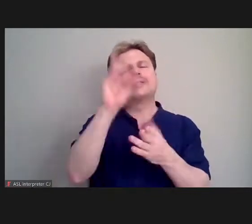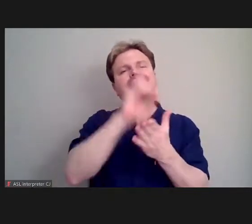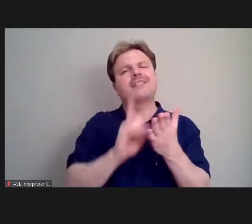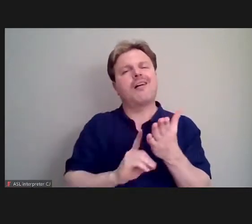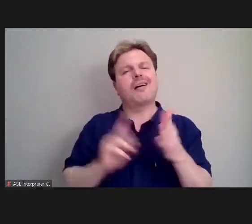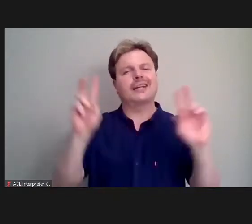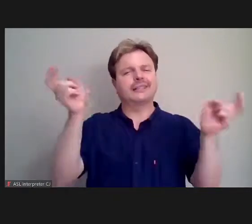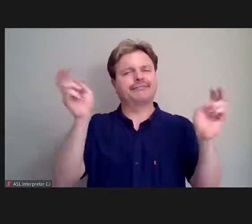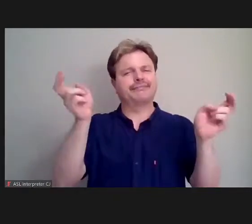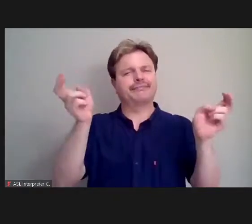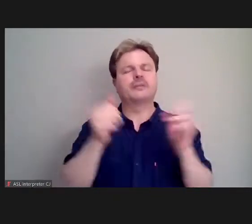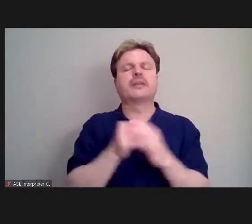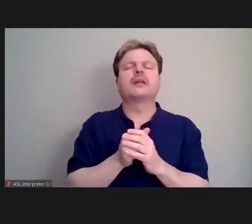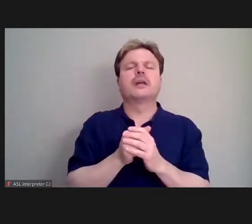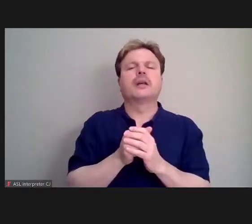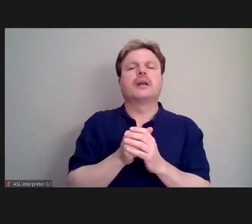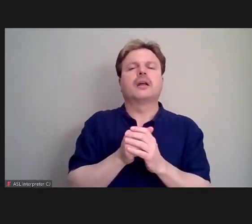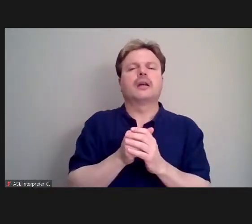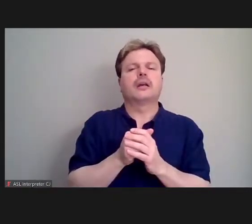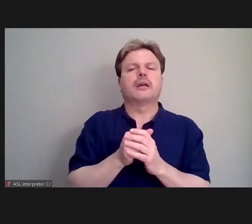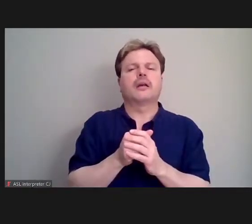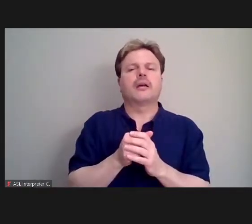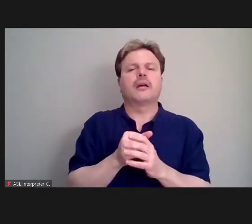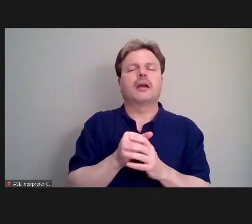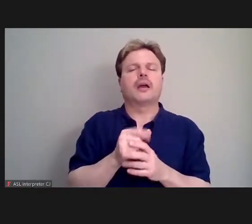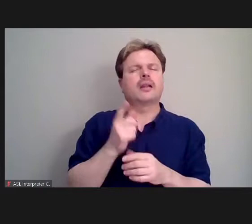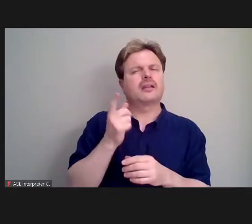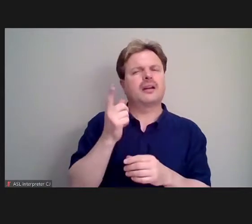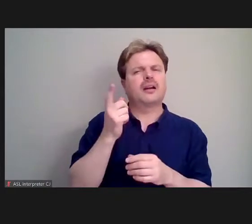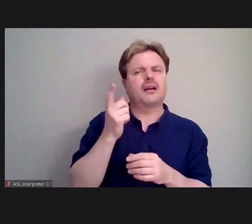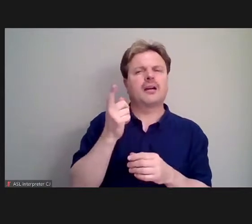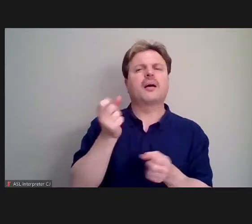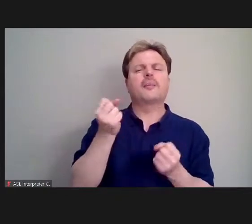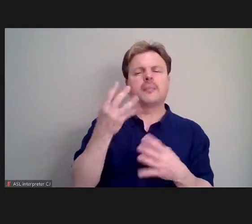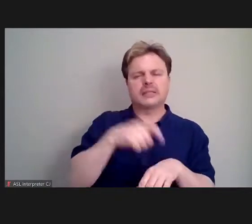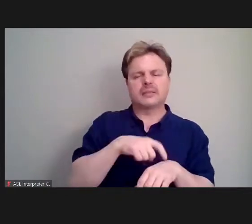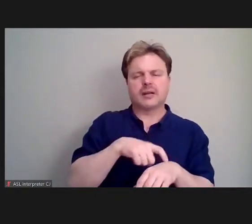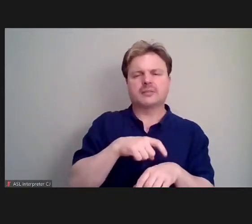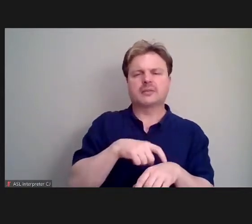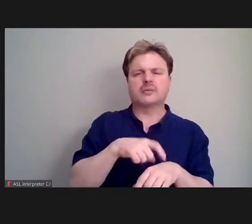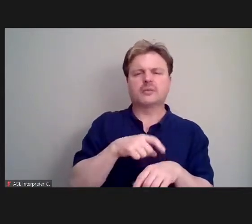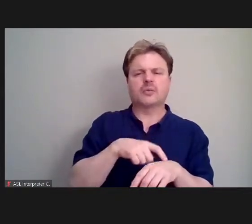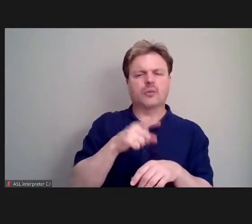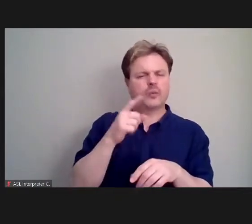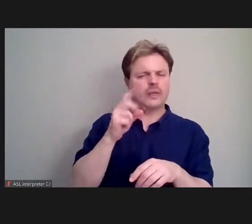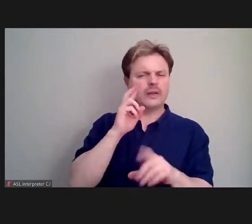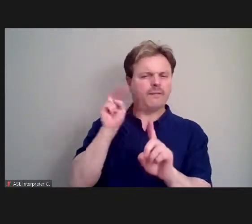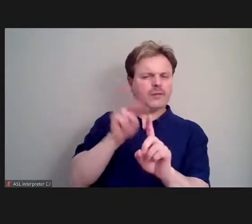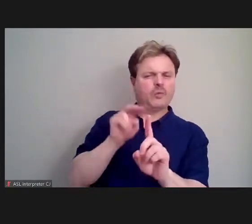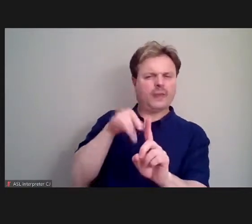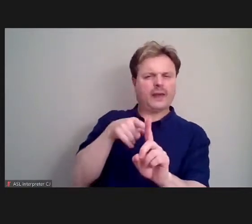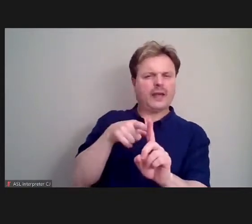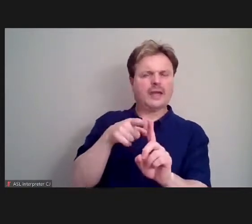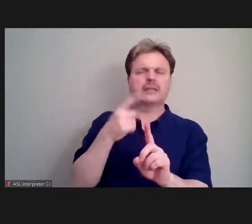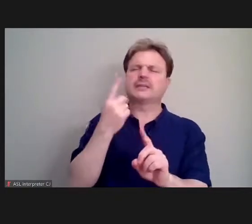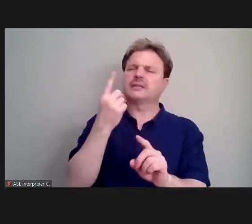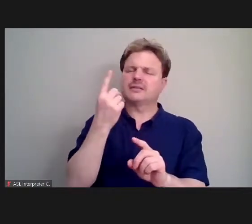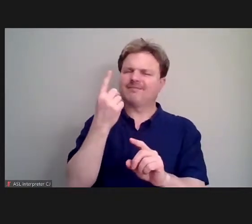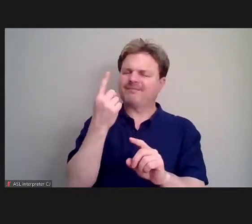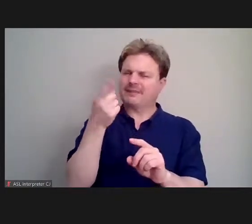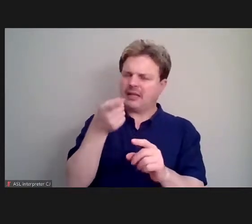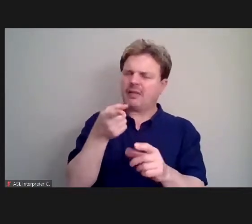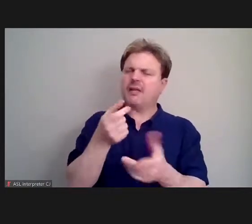how a lot of the times we tend to tout that as something that can help us